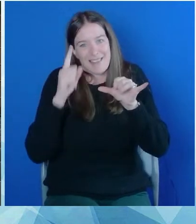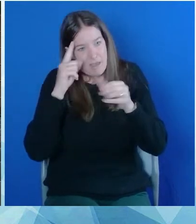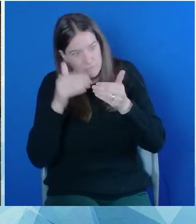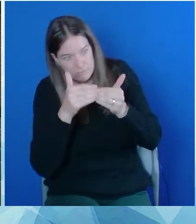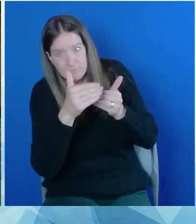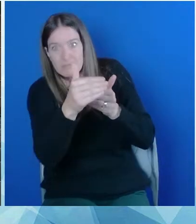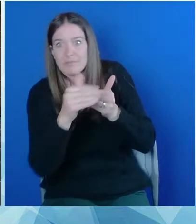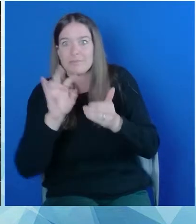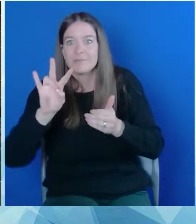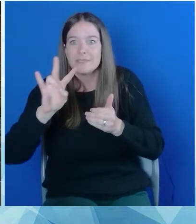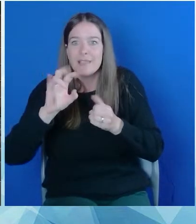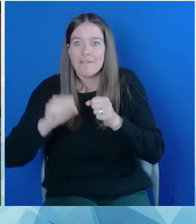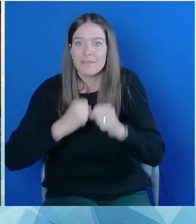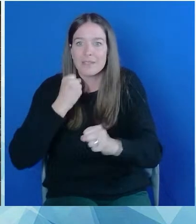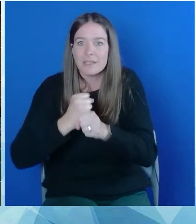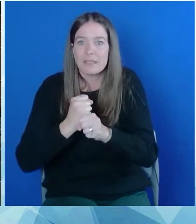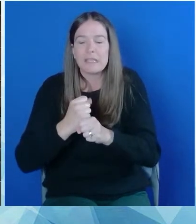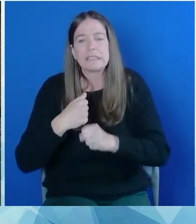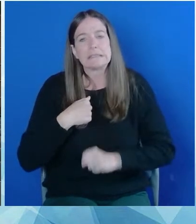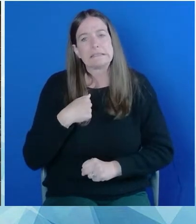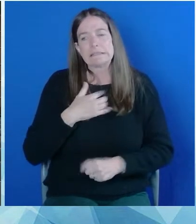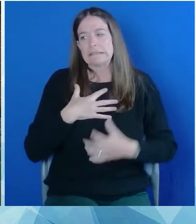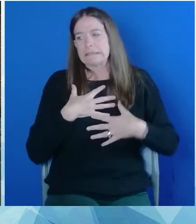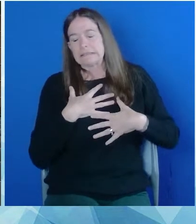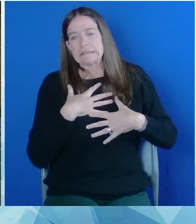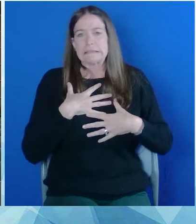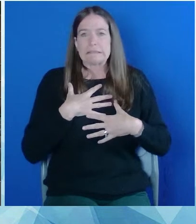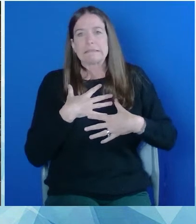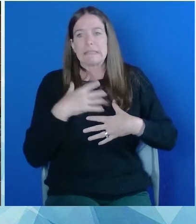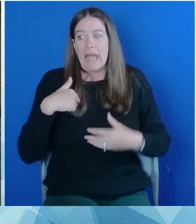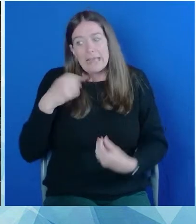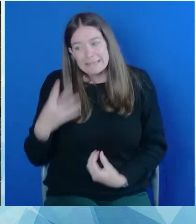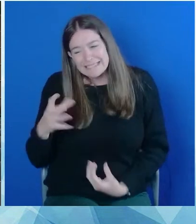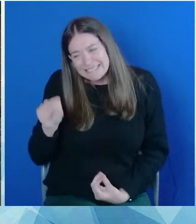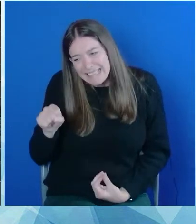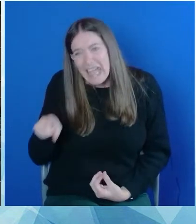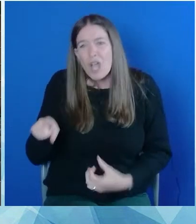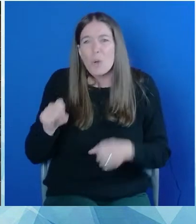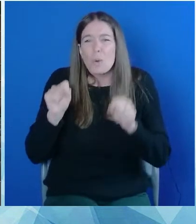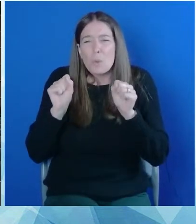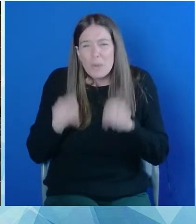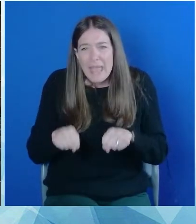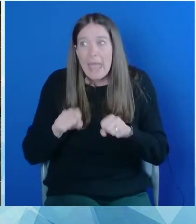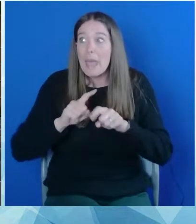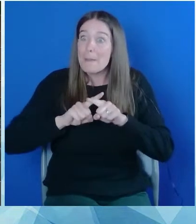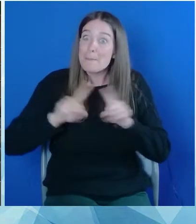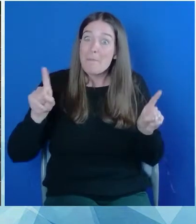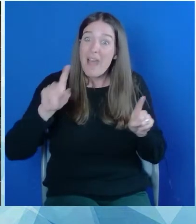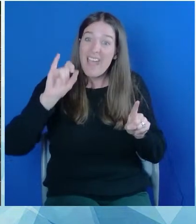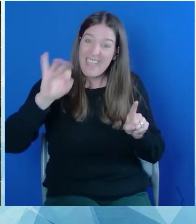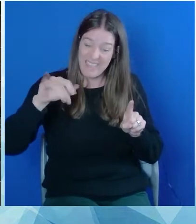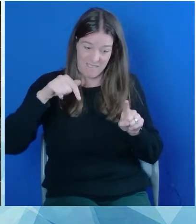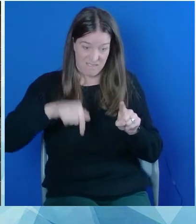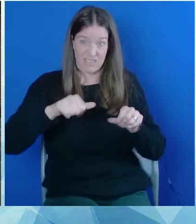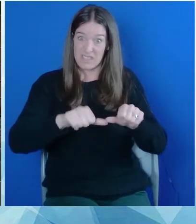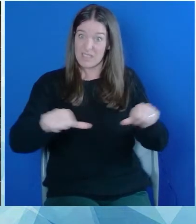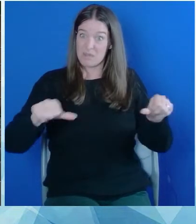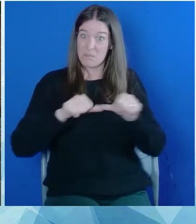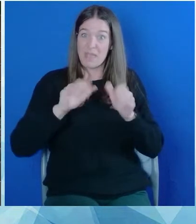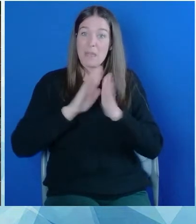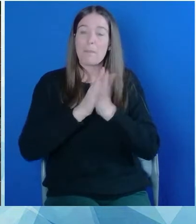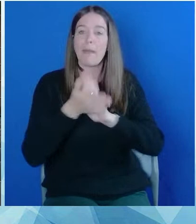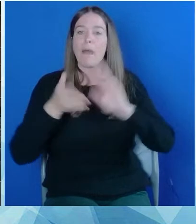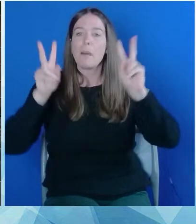very hard to tell him, yes, you will be able to stay here. And it's absolutely not going to happen if it becomes a dumping ground for any student